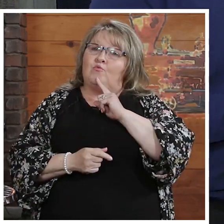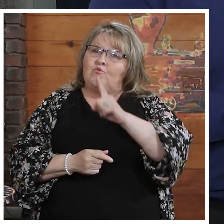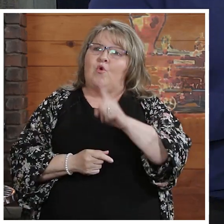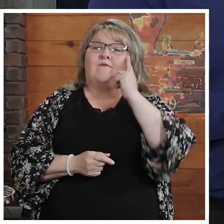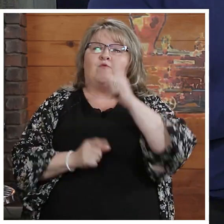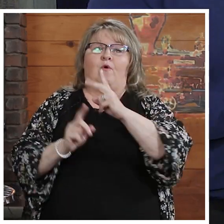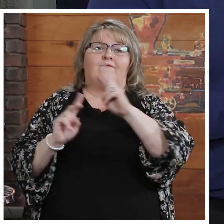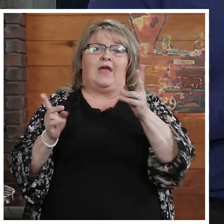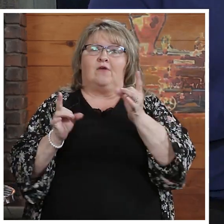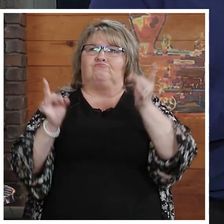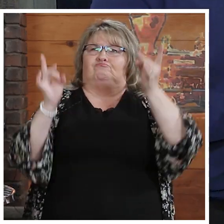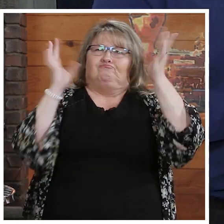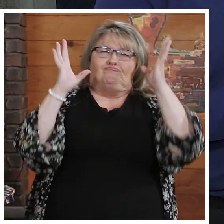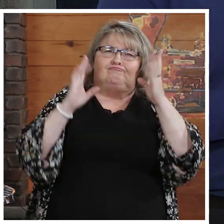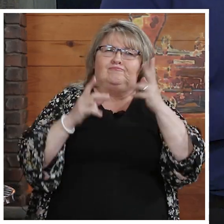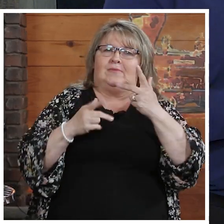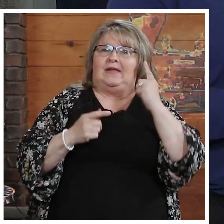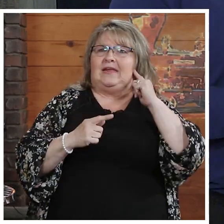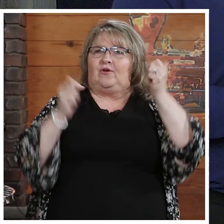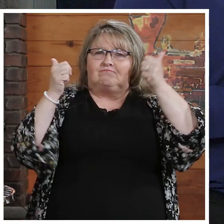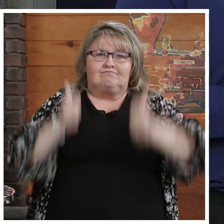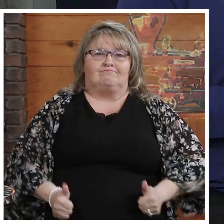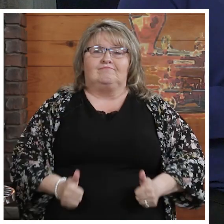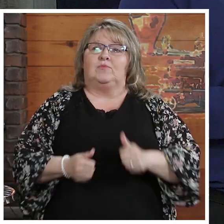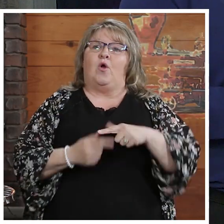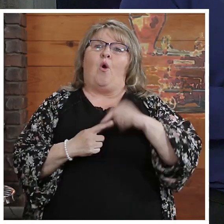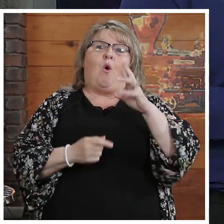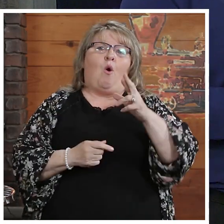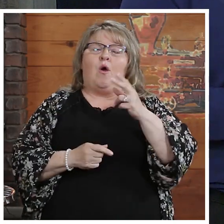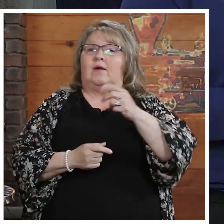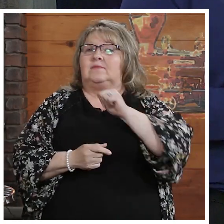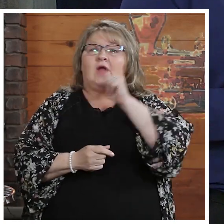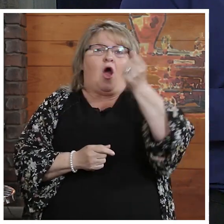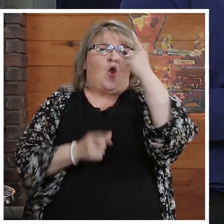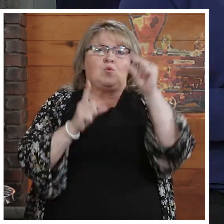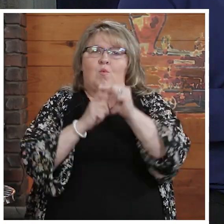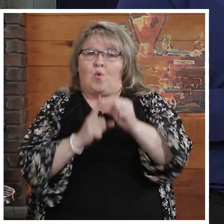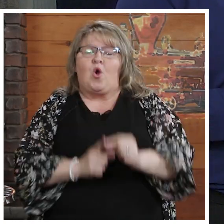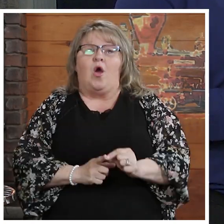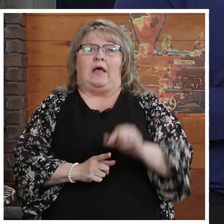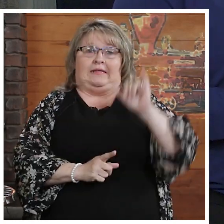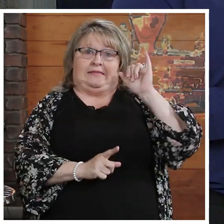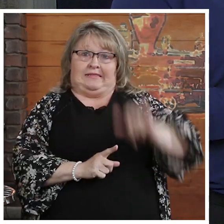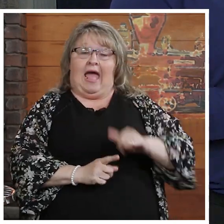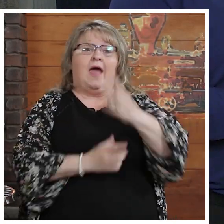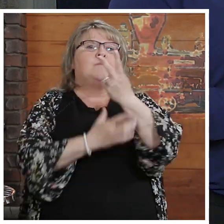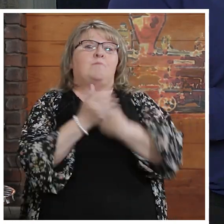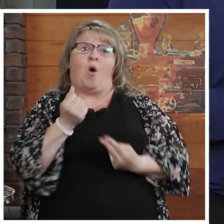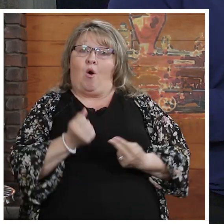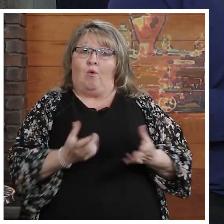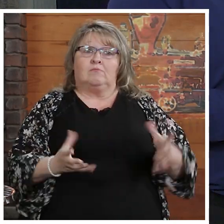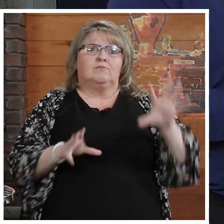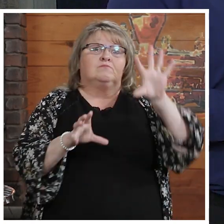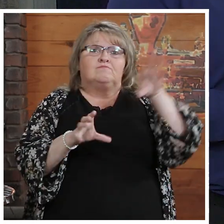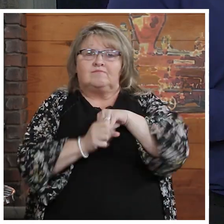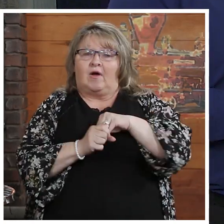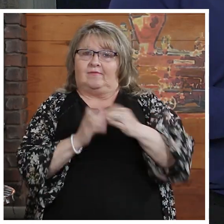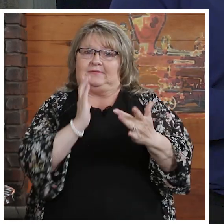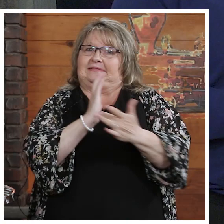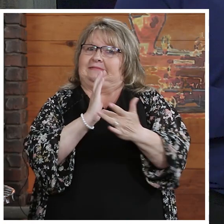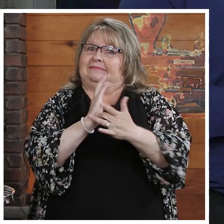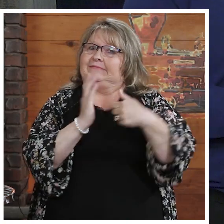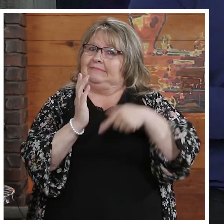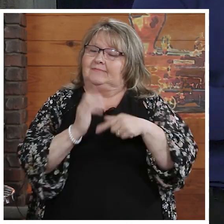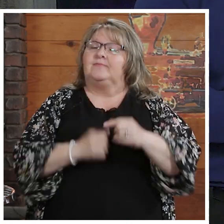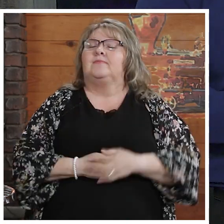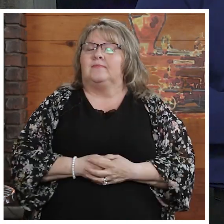hearing losses and people with impaired word understanding. But they both involve a lot of technology. So this is